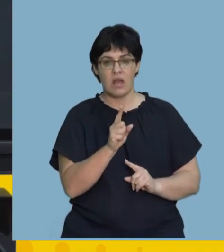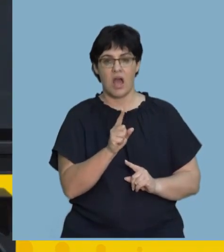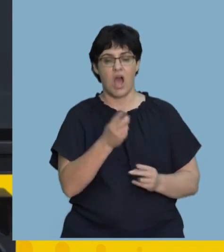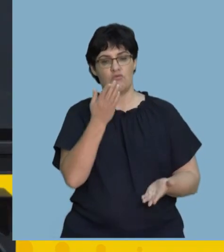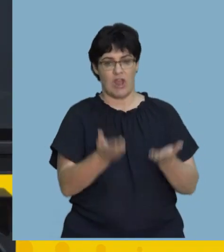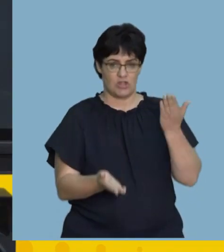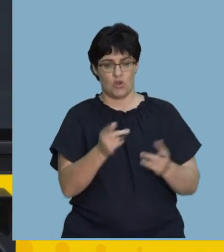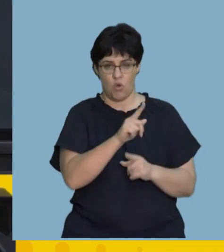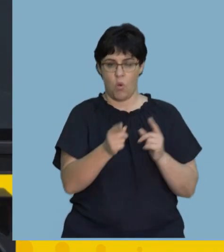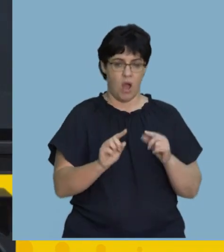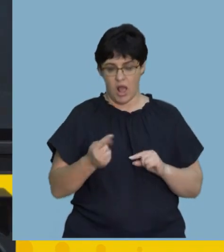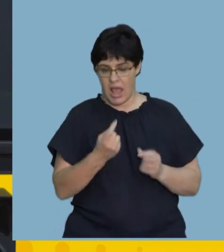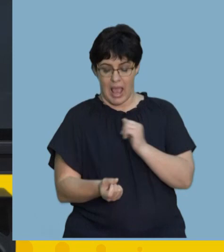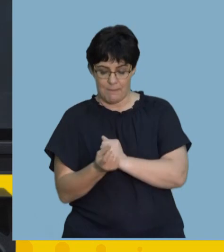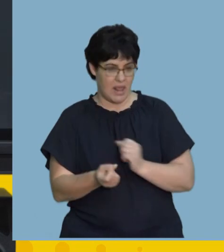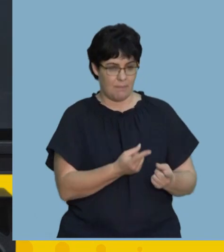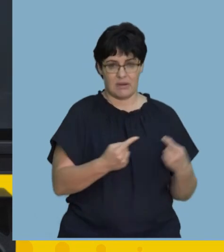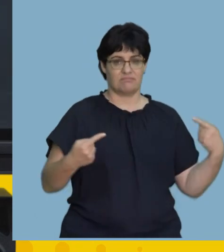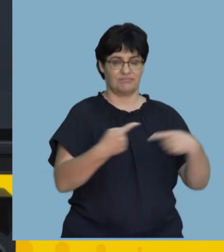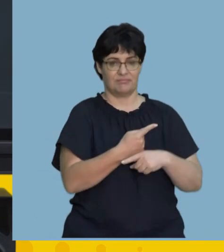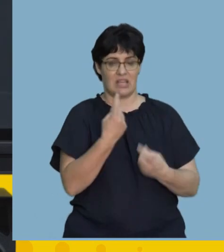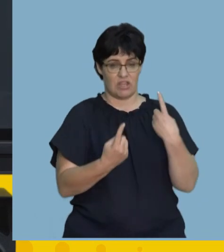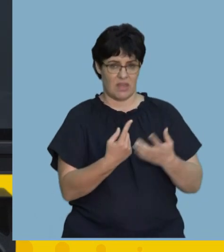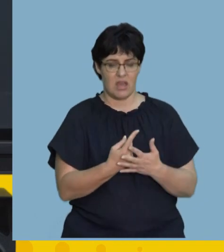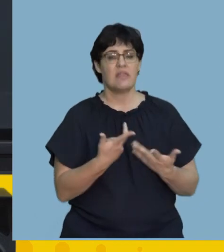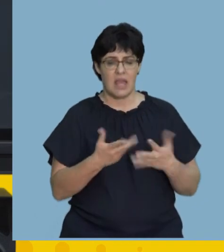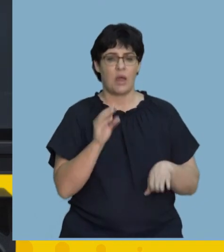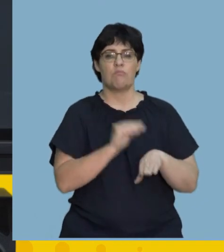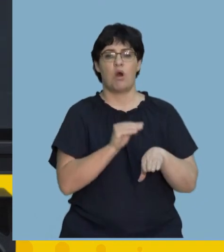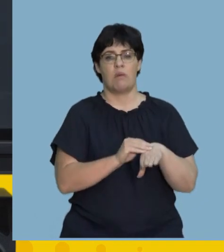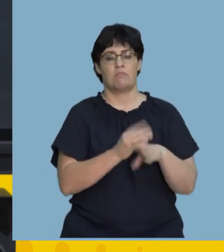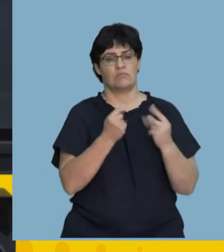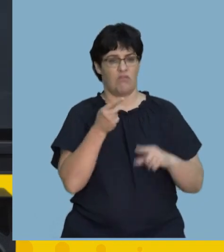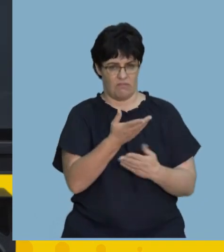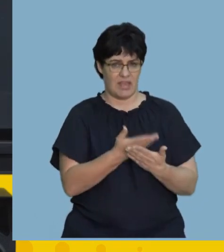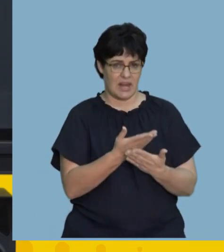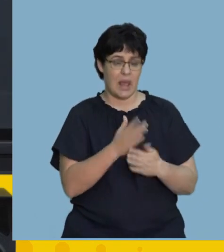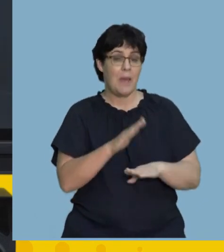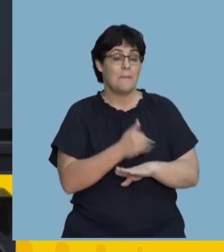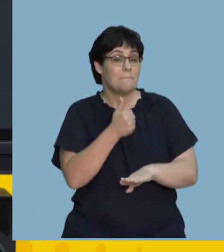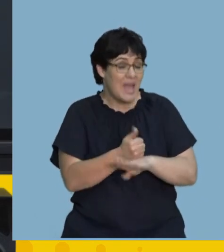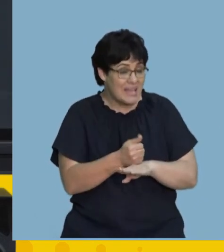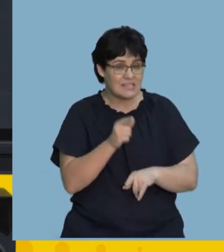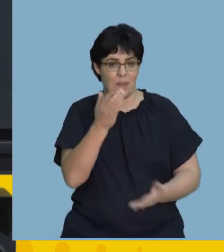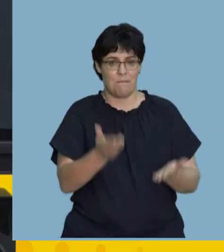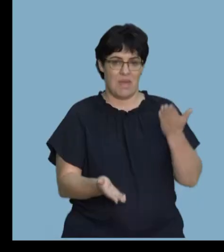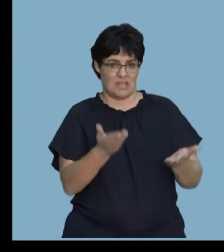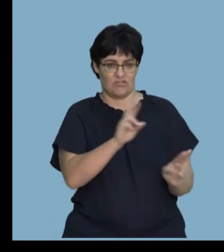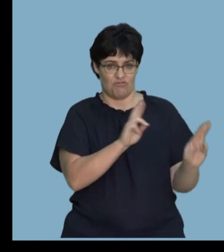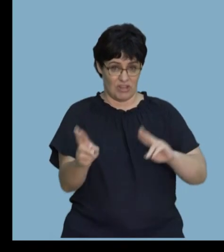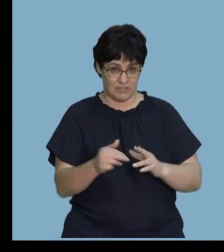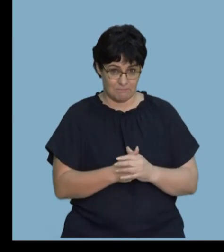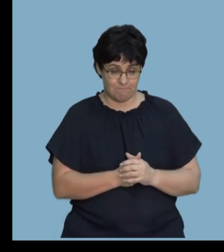which they react with each other, and then we can so much do some problems around that based on the balanced equation of reaction.